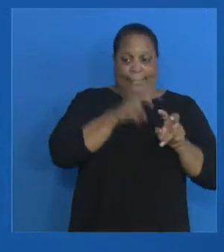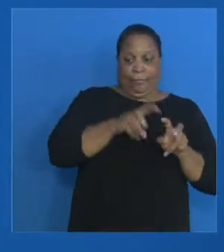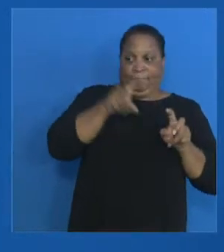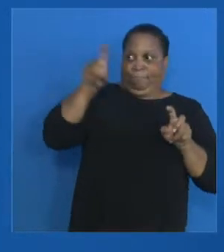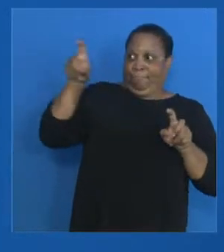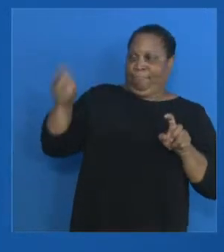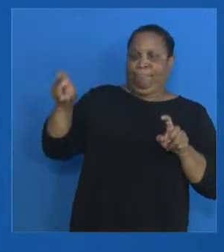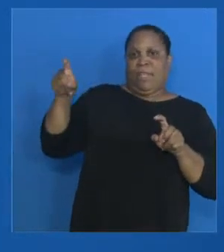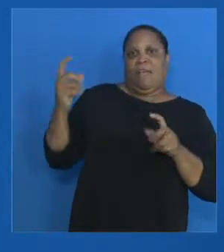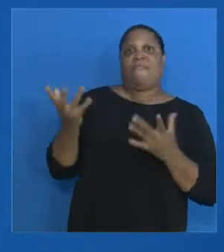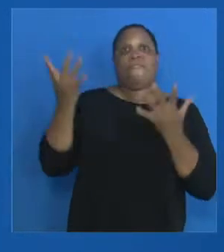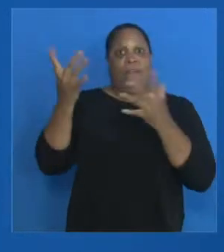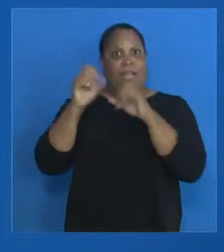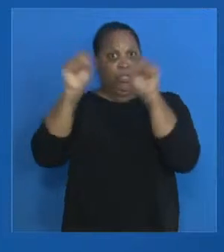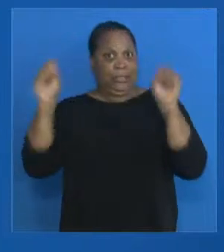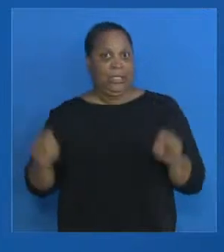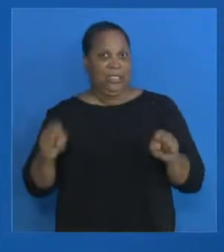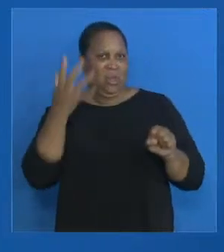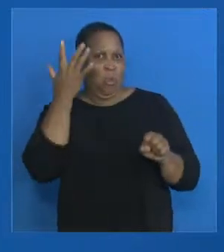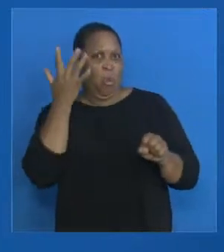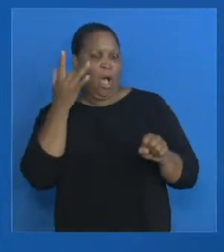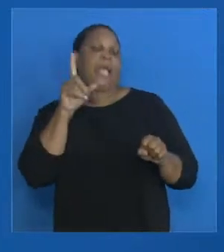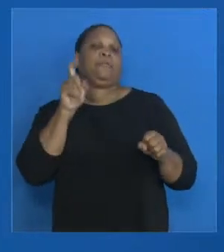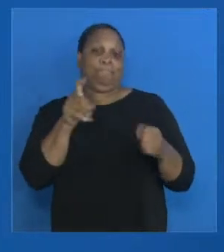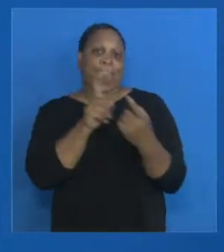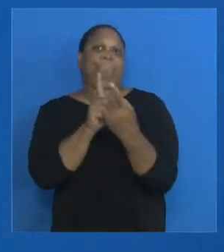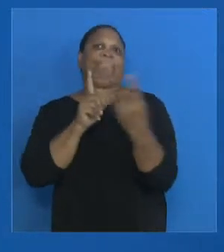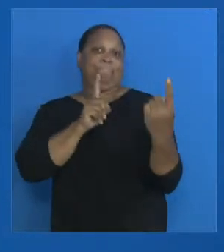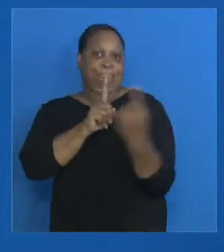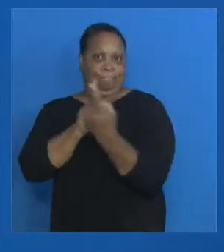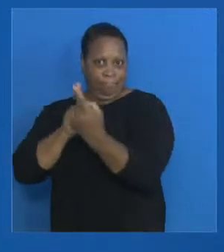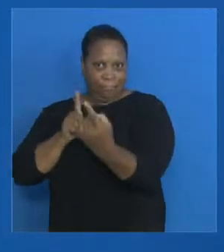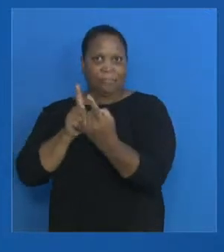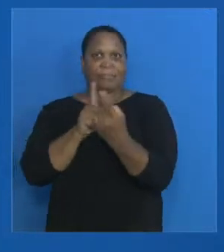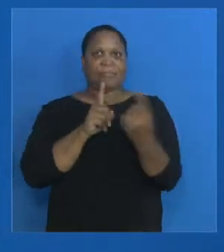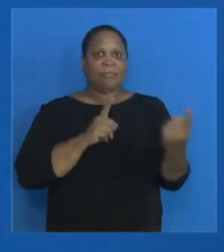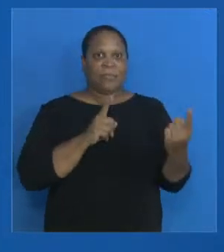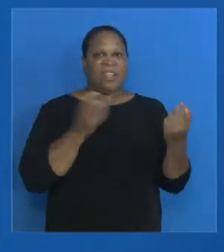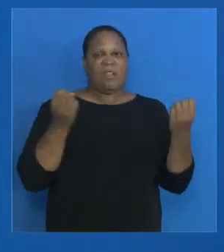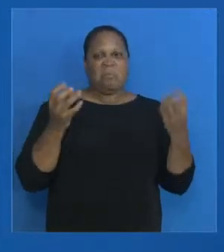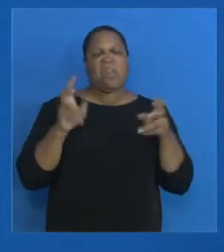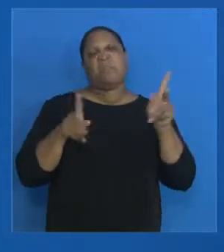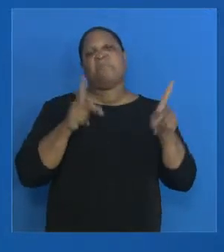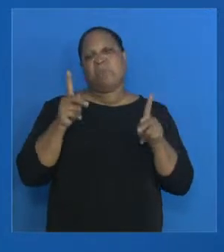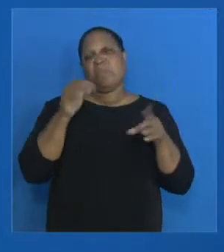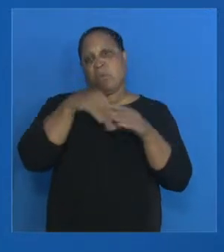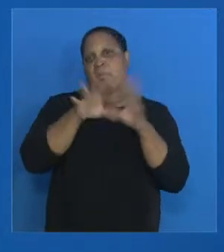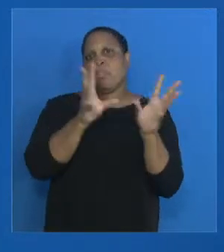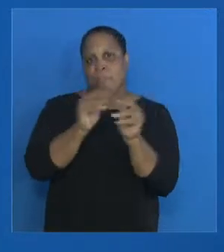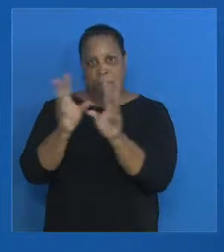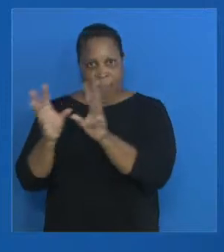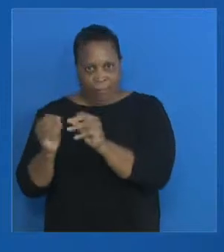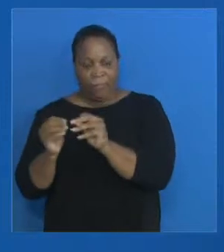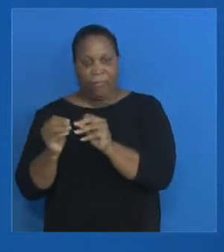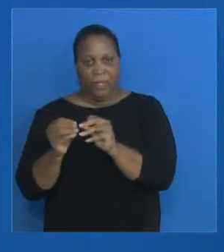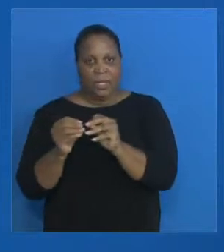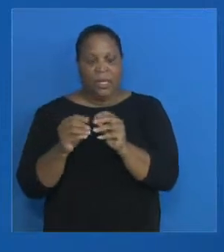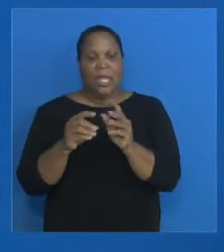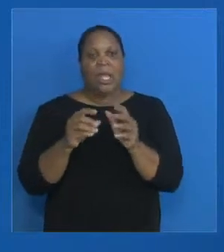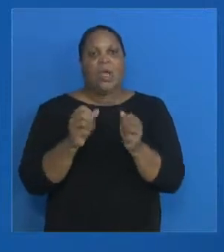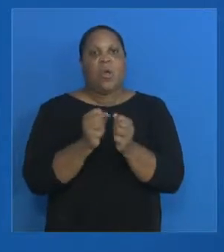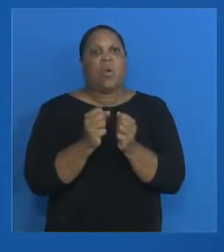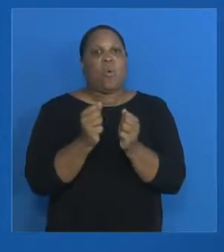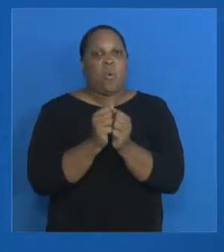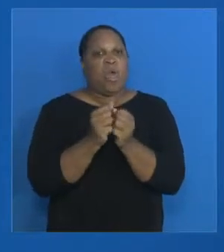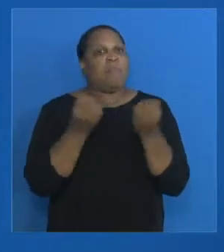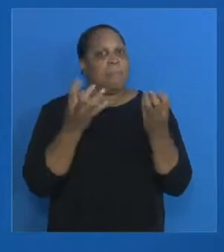reason for the move is physical distancing requirements for the number of people that are there. It will be staffed with a